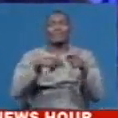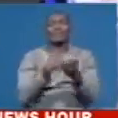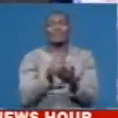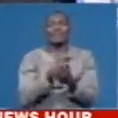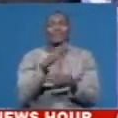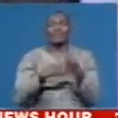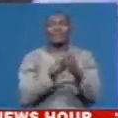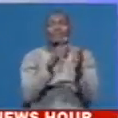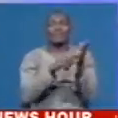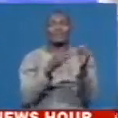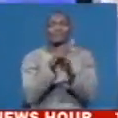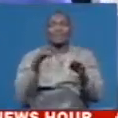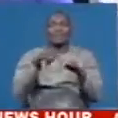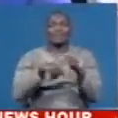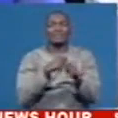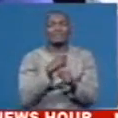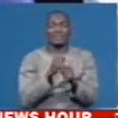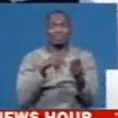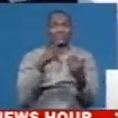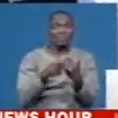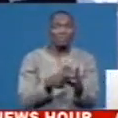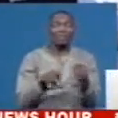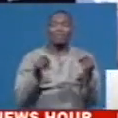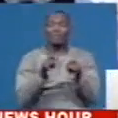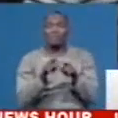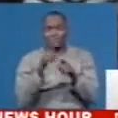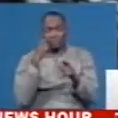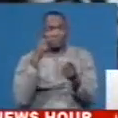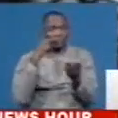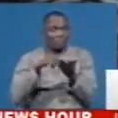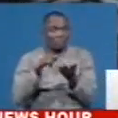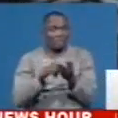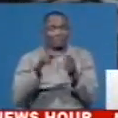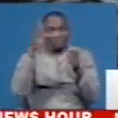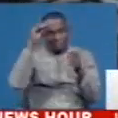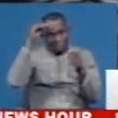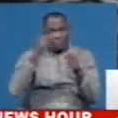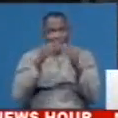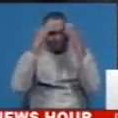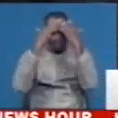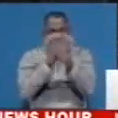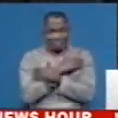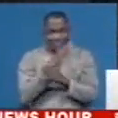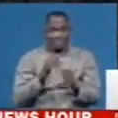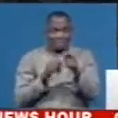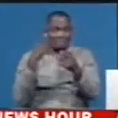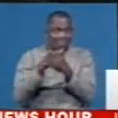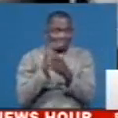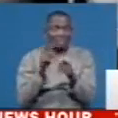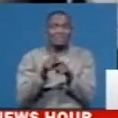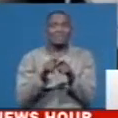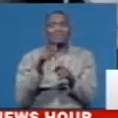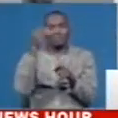Day 2018. The event was also in recognition of Egyptian journalist Mahmoud Zeid, also known